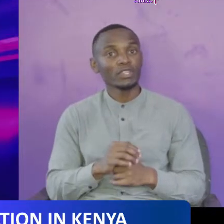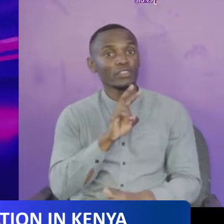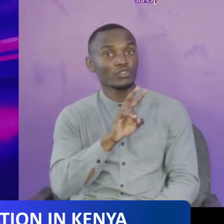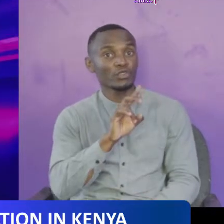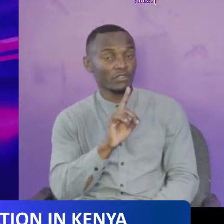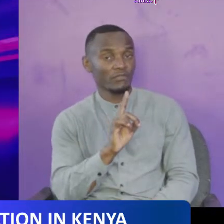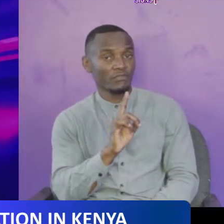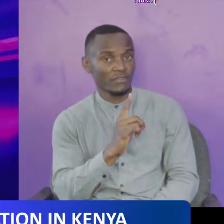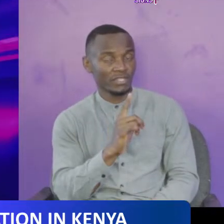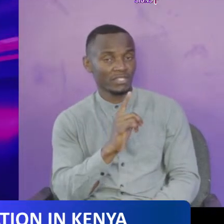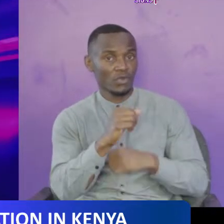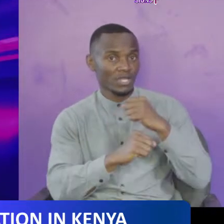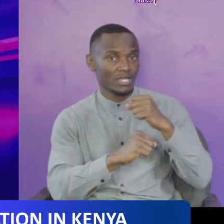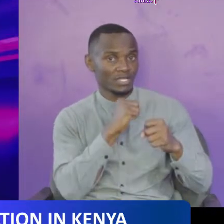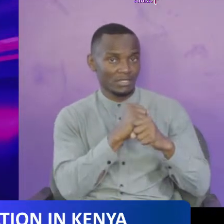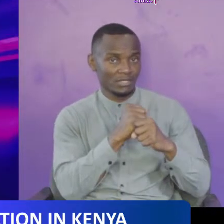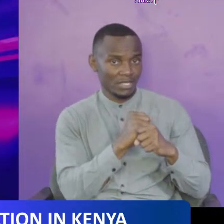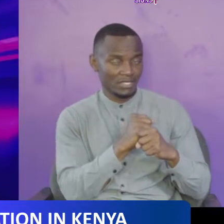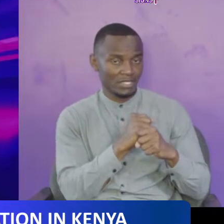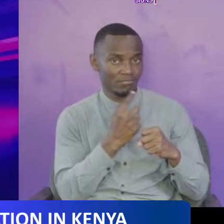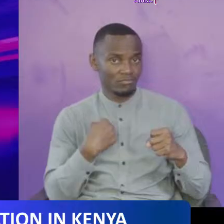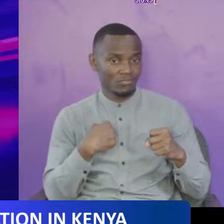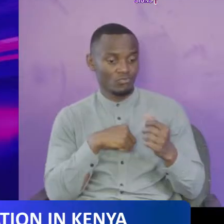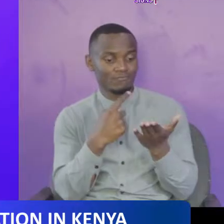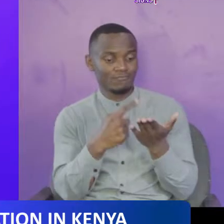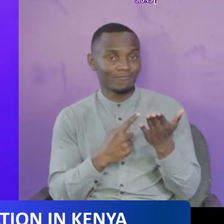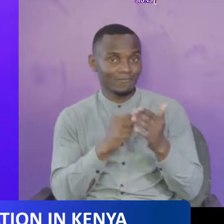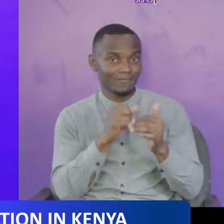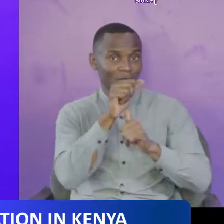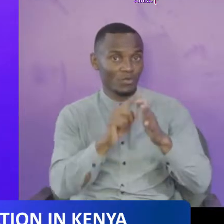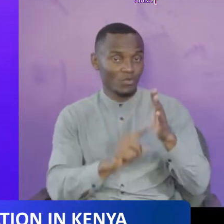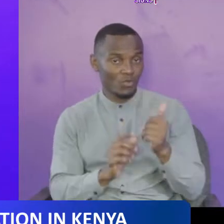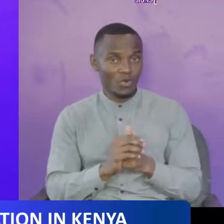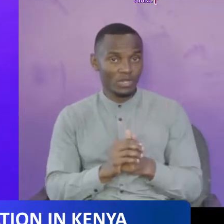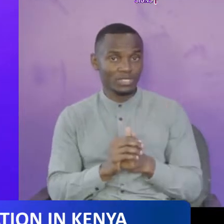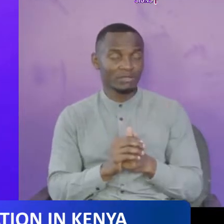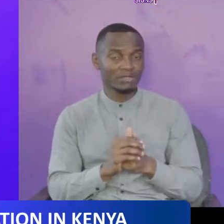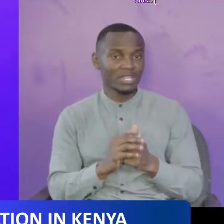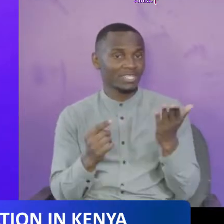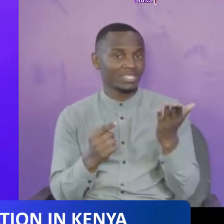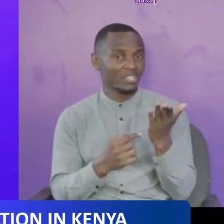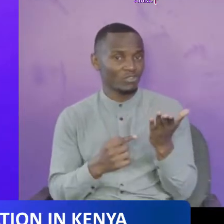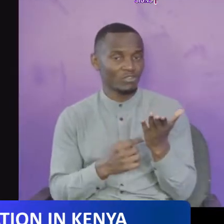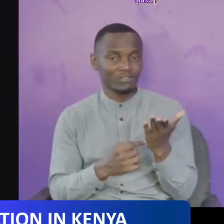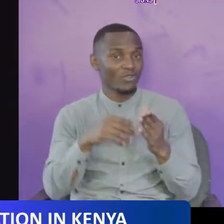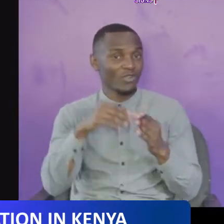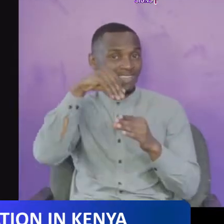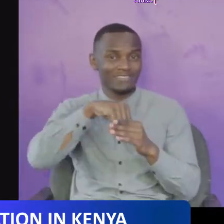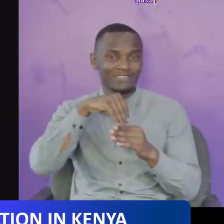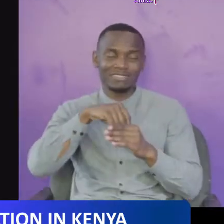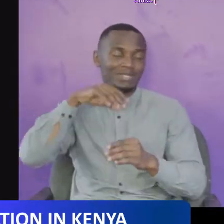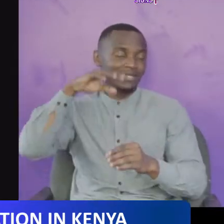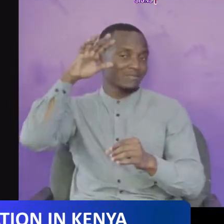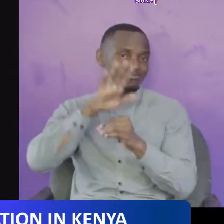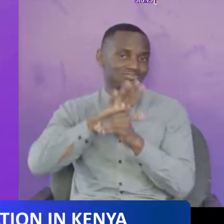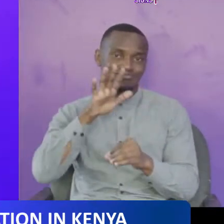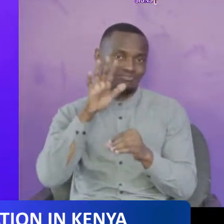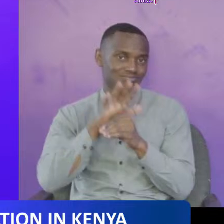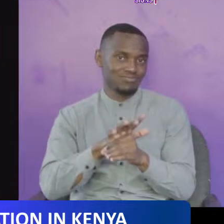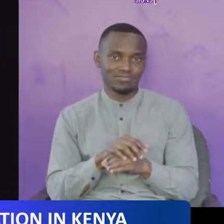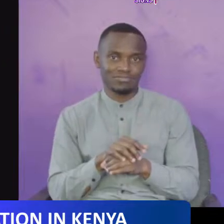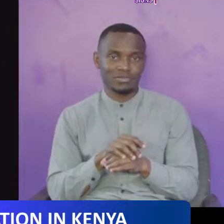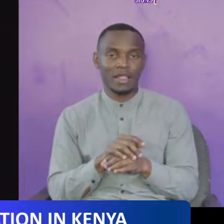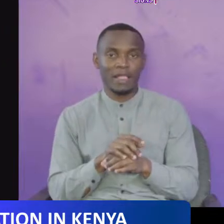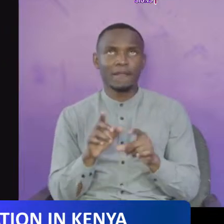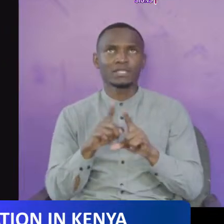talking about technology. Basically. So, yes, exactly. So the investment in that is heavy. I know at